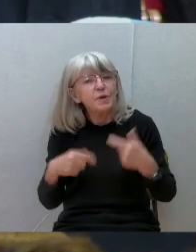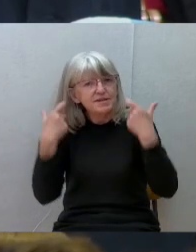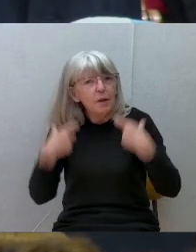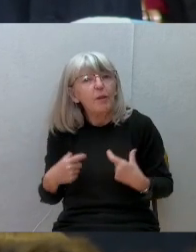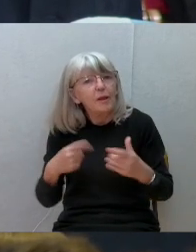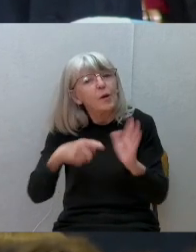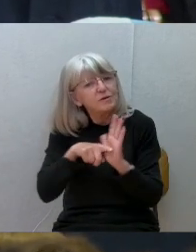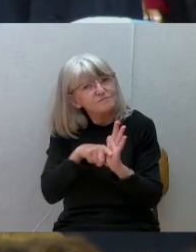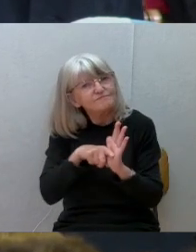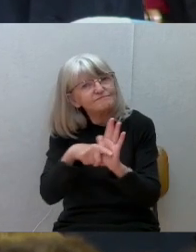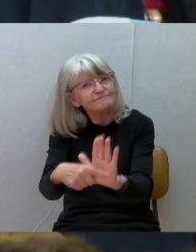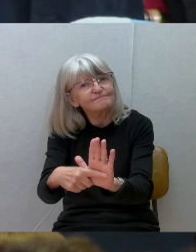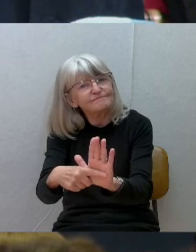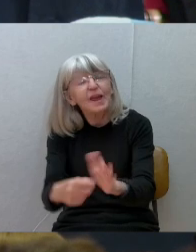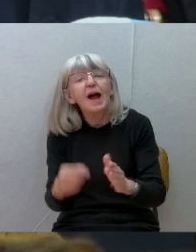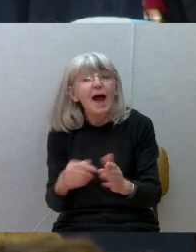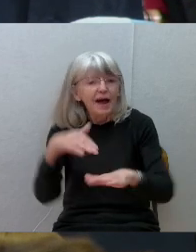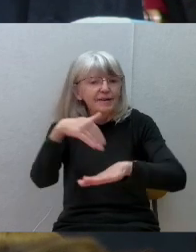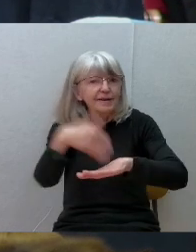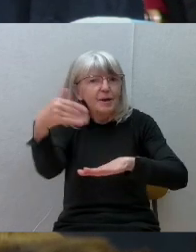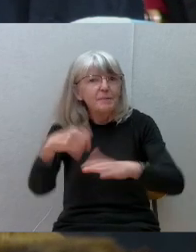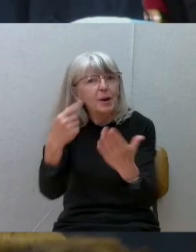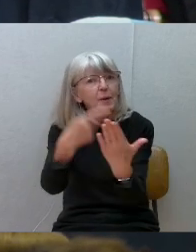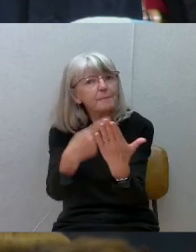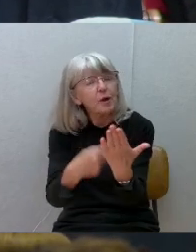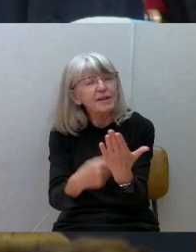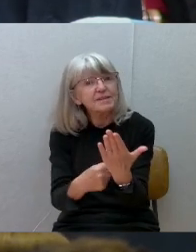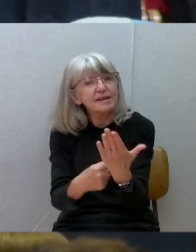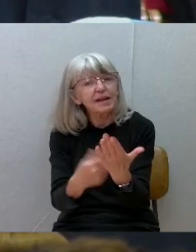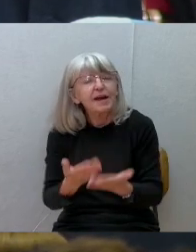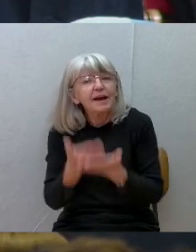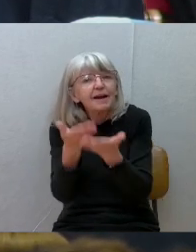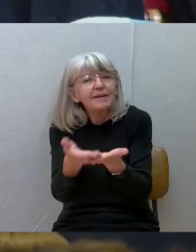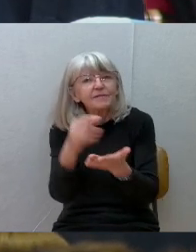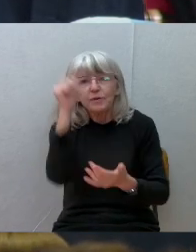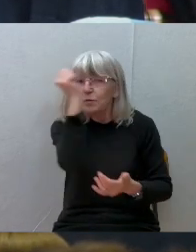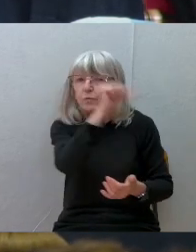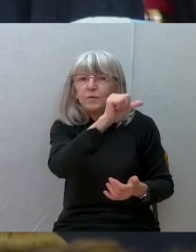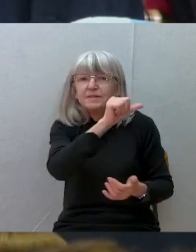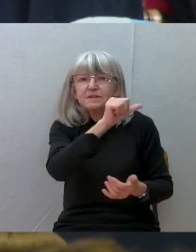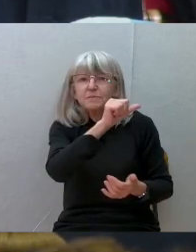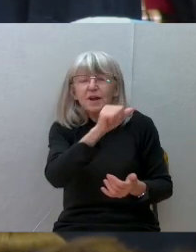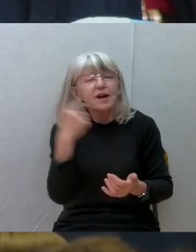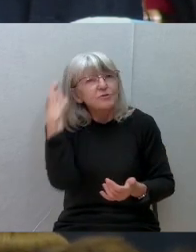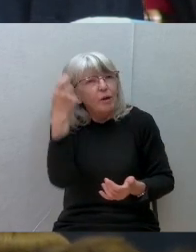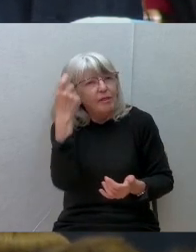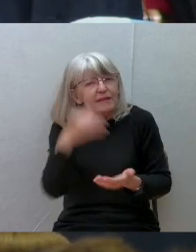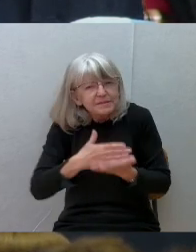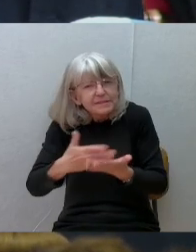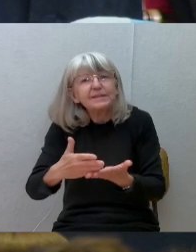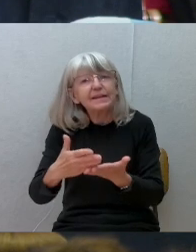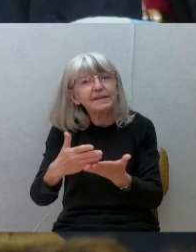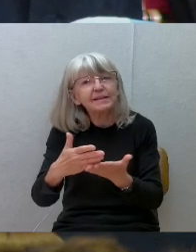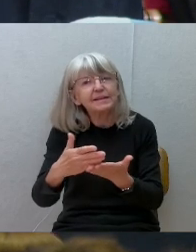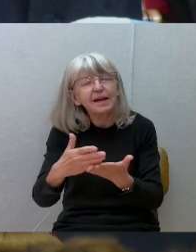together for the common good, wisdom to see clearly, and strength to act rightly in their search